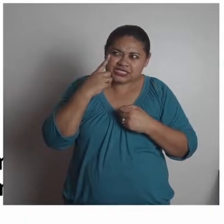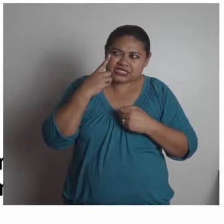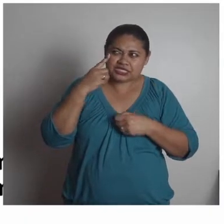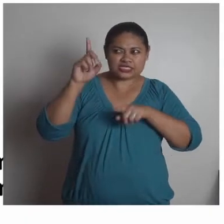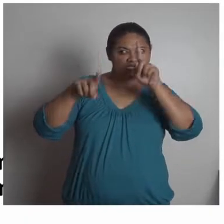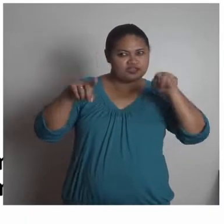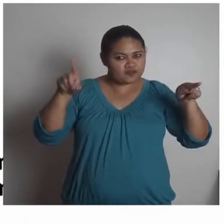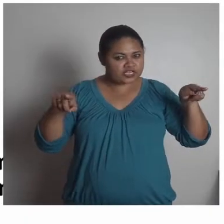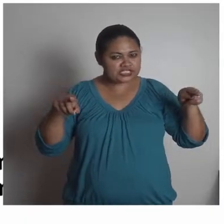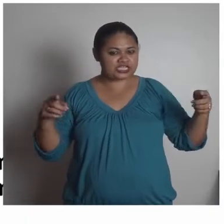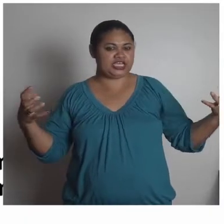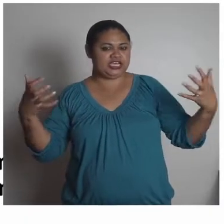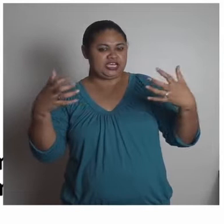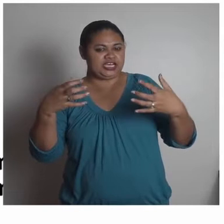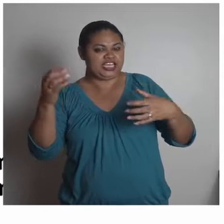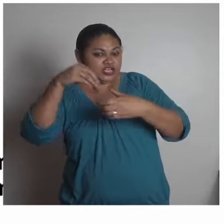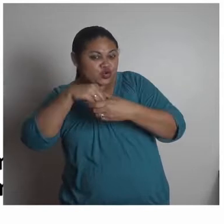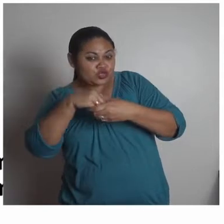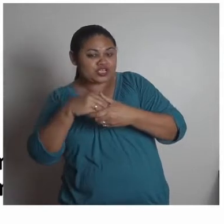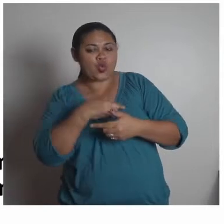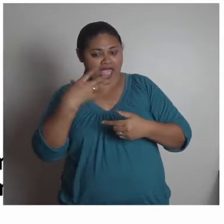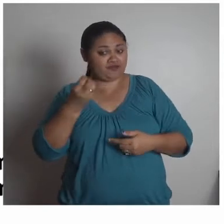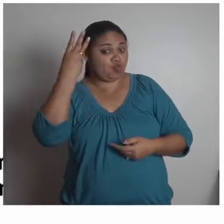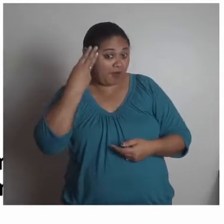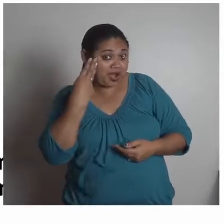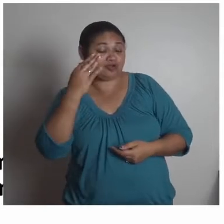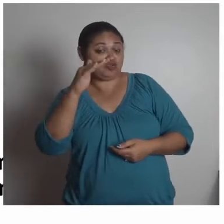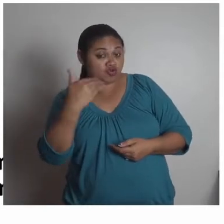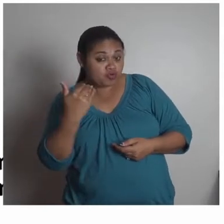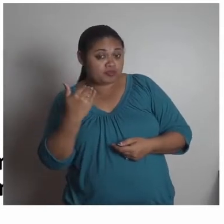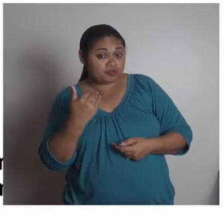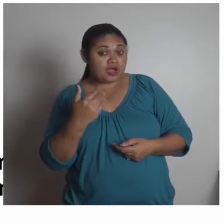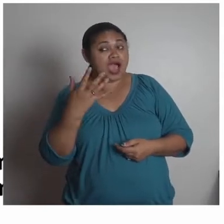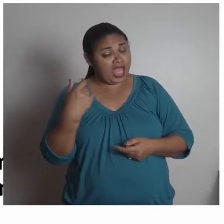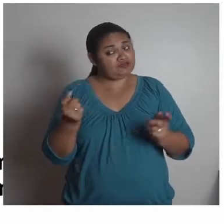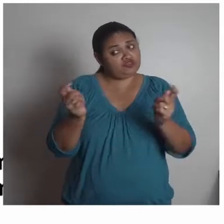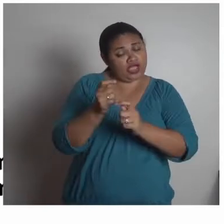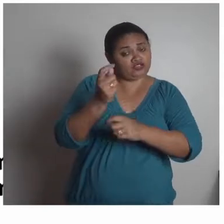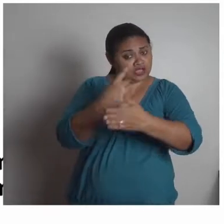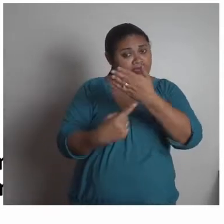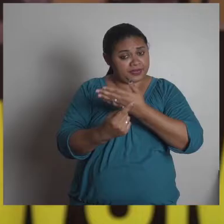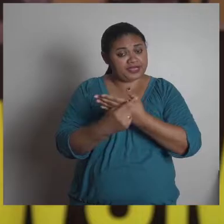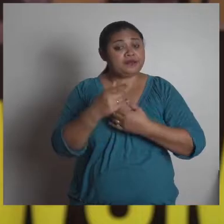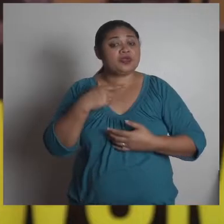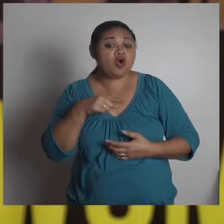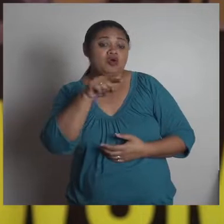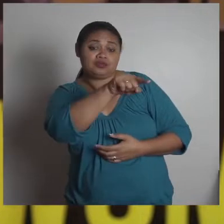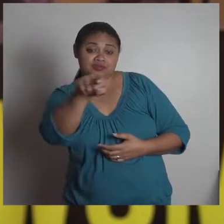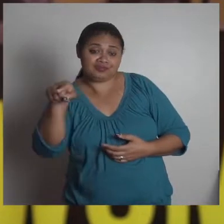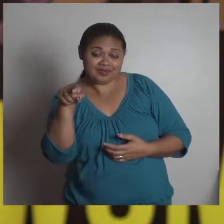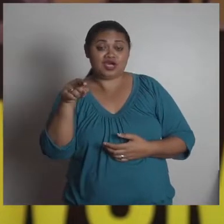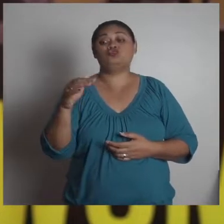are we looking at difference and inclusion? Not just naming them, not just tick box, we had women in the room, but are